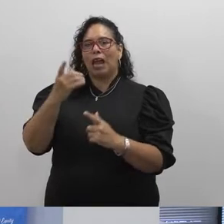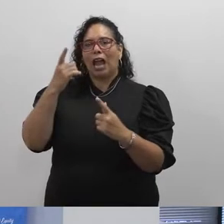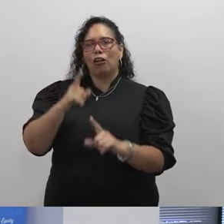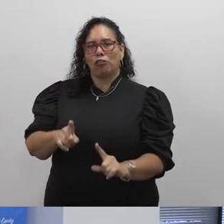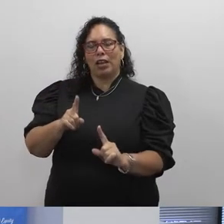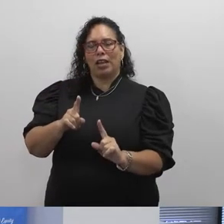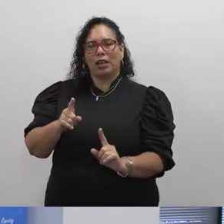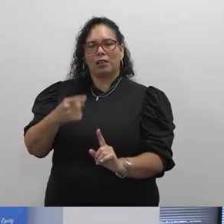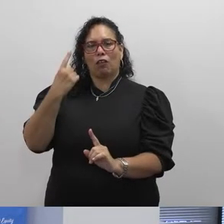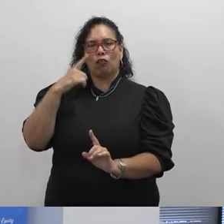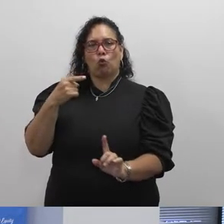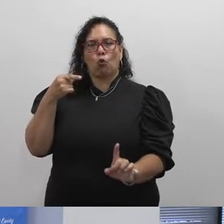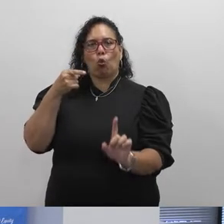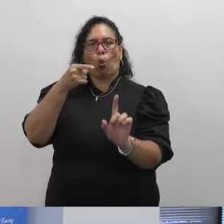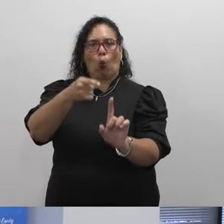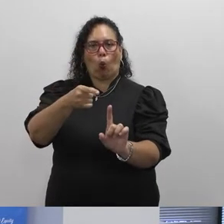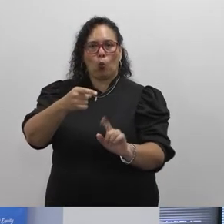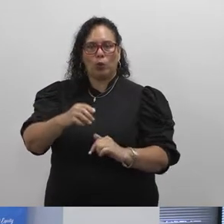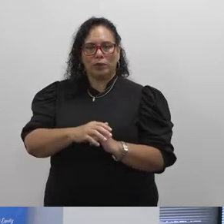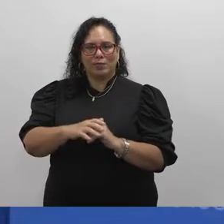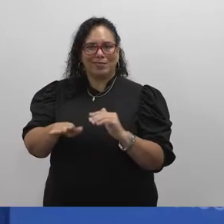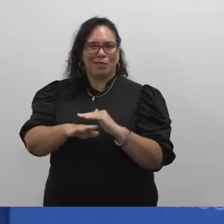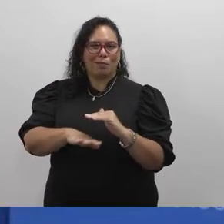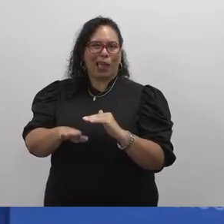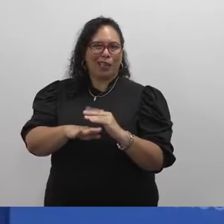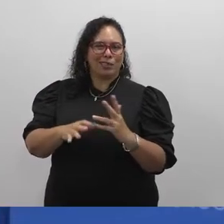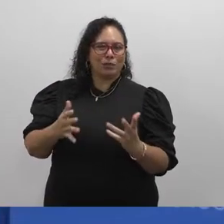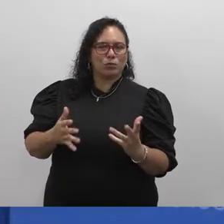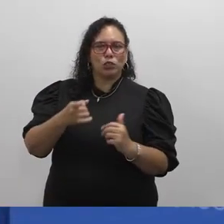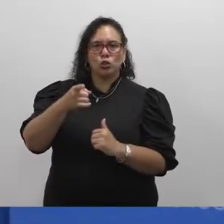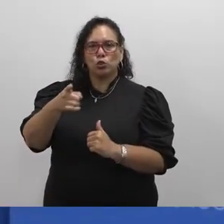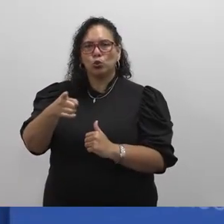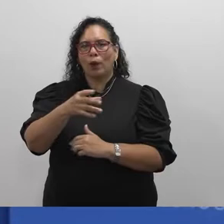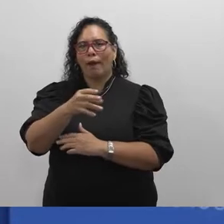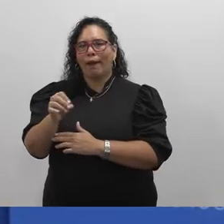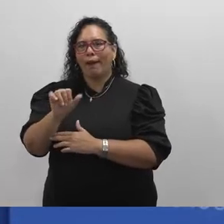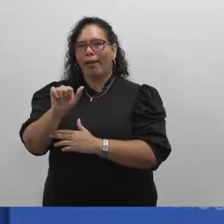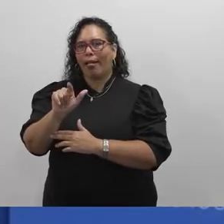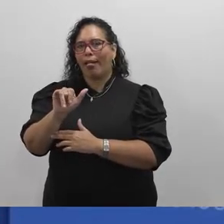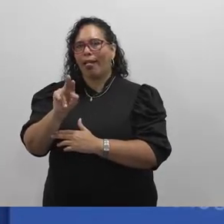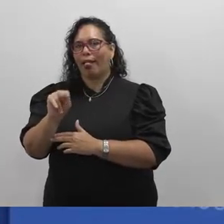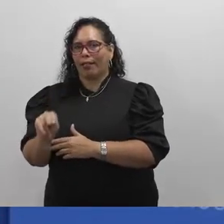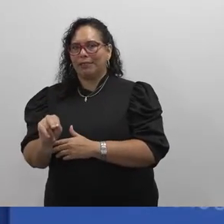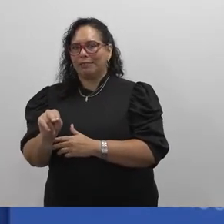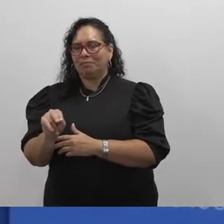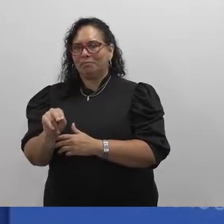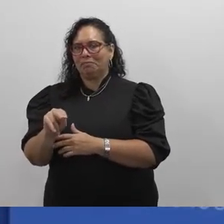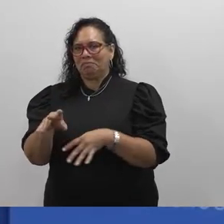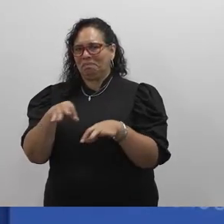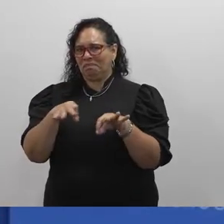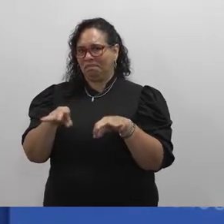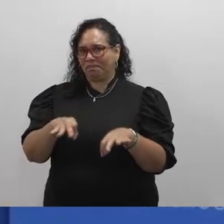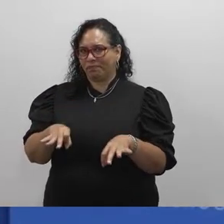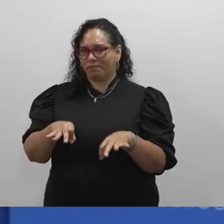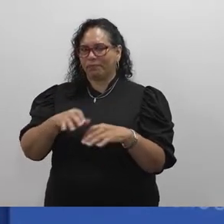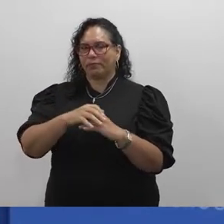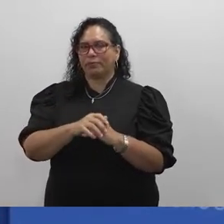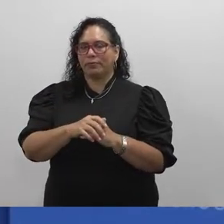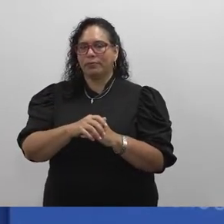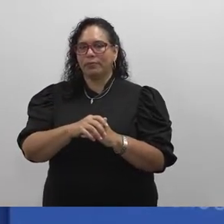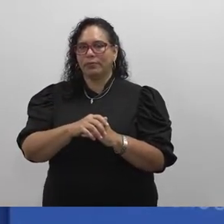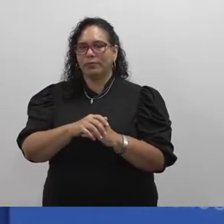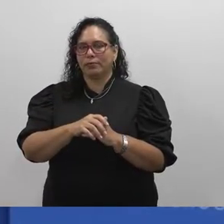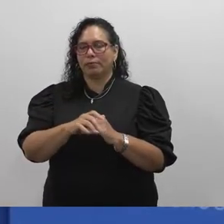it's actually based for the most part on what you and Alan have briefed us on, David, that